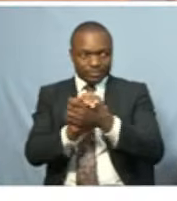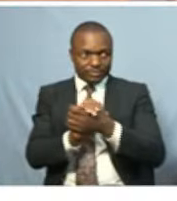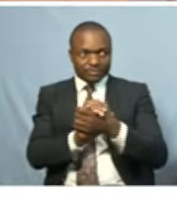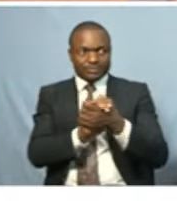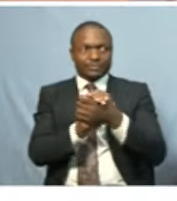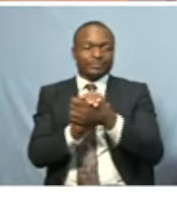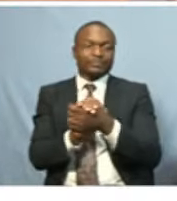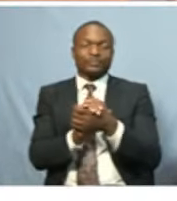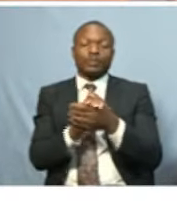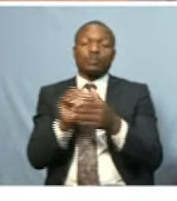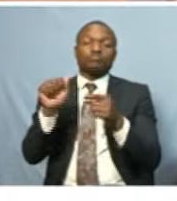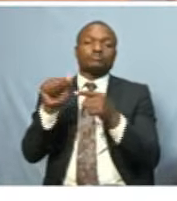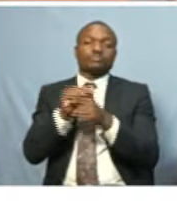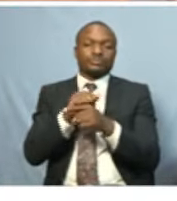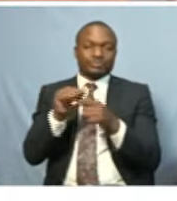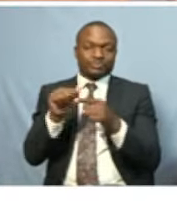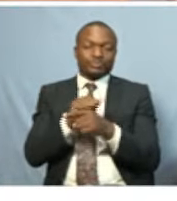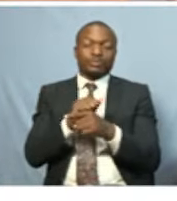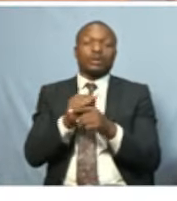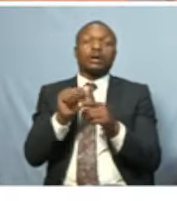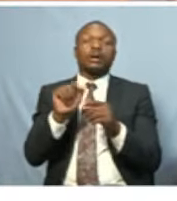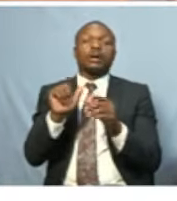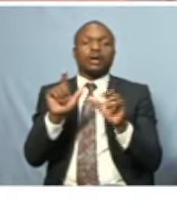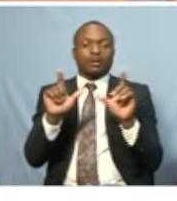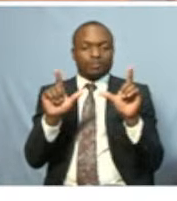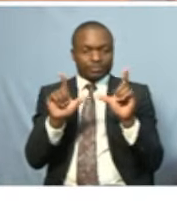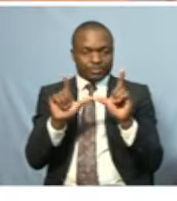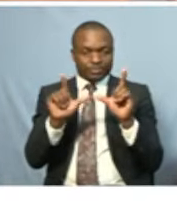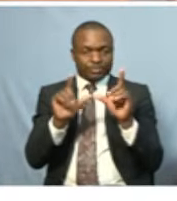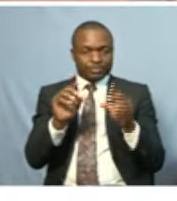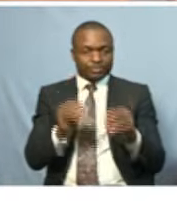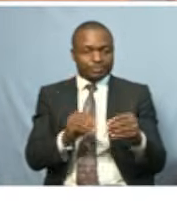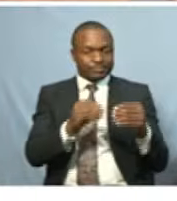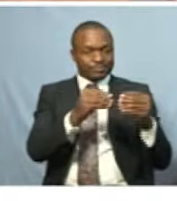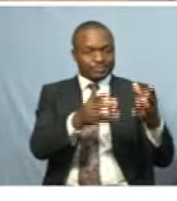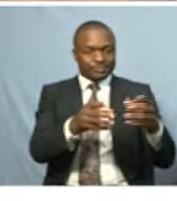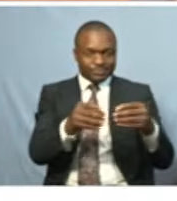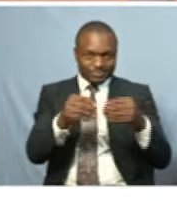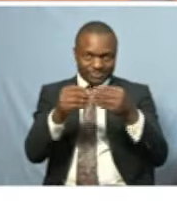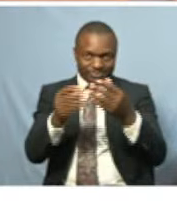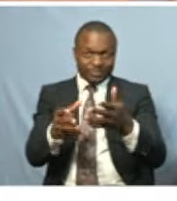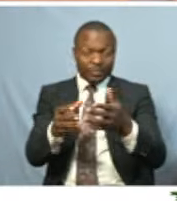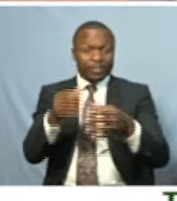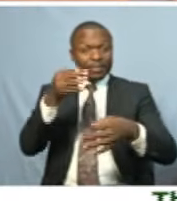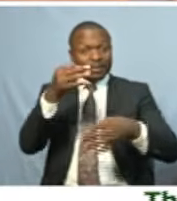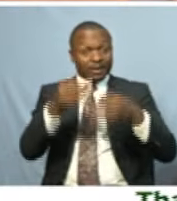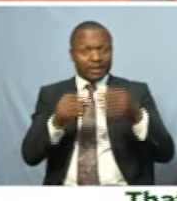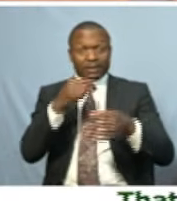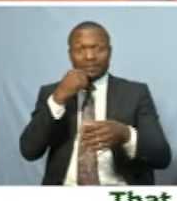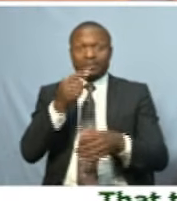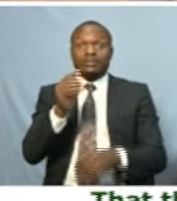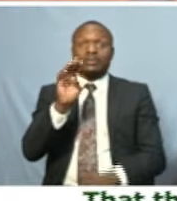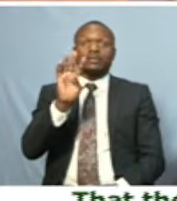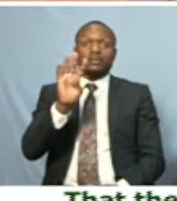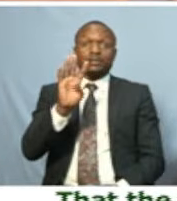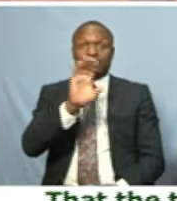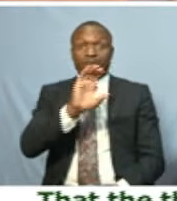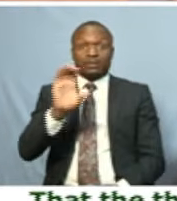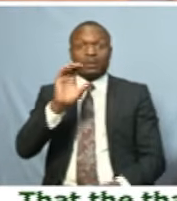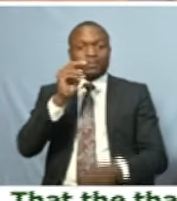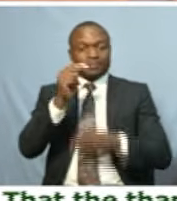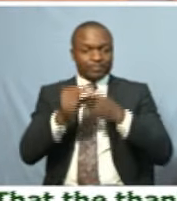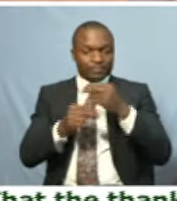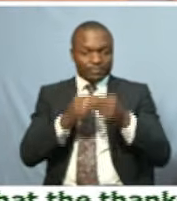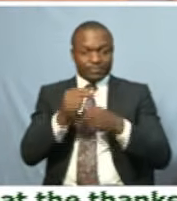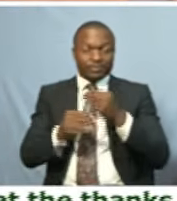were trained and licenses were issued. Madam, if I say 400, this means